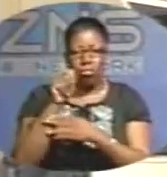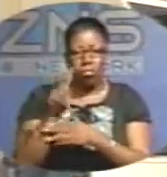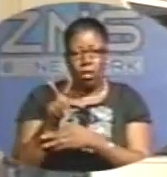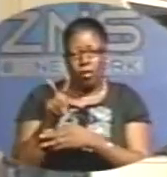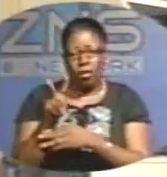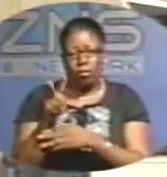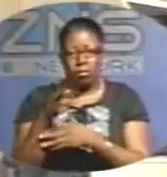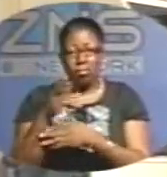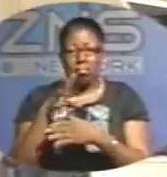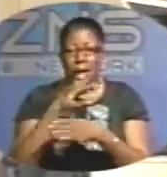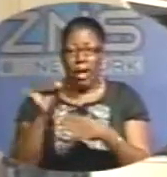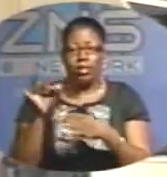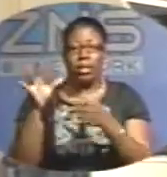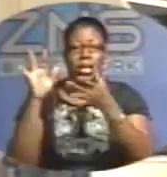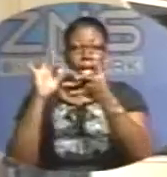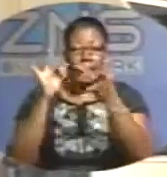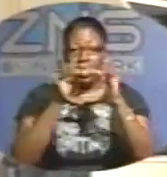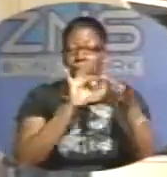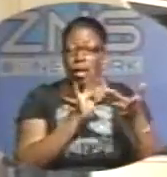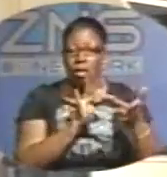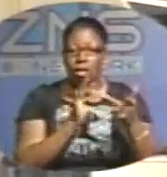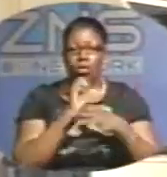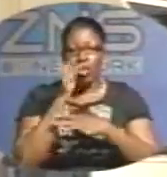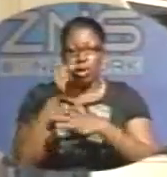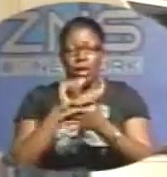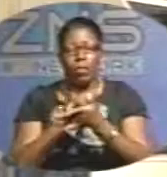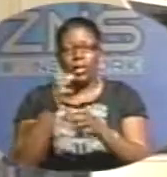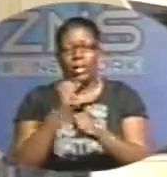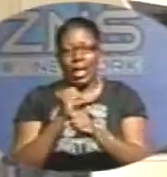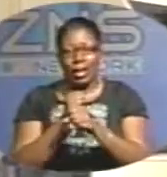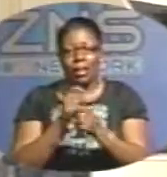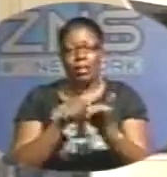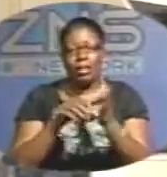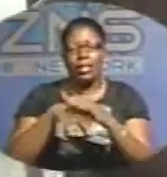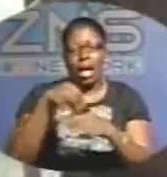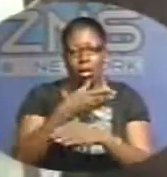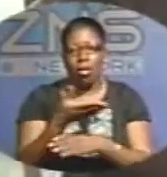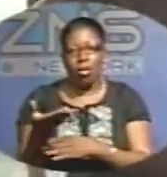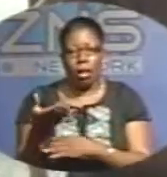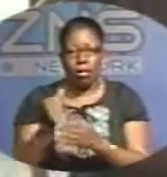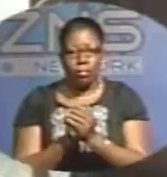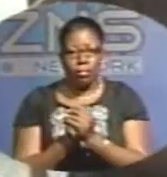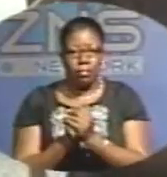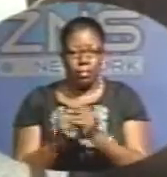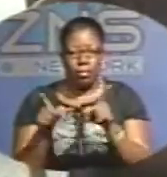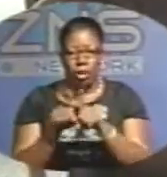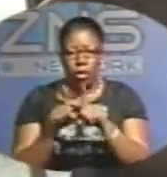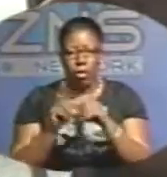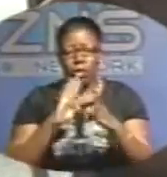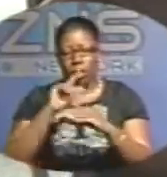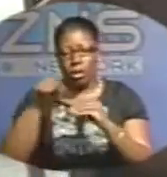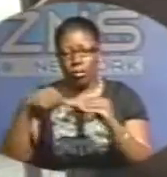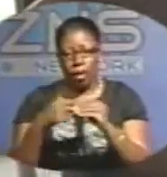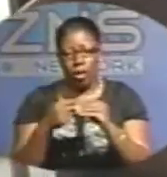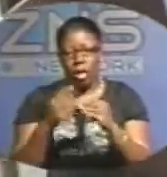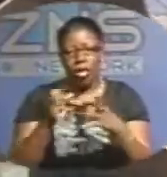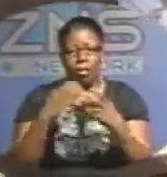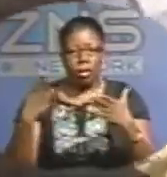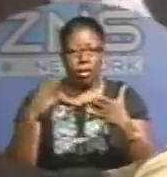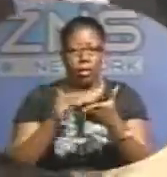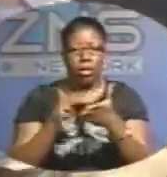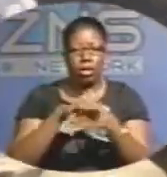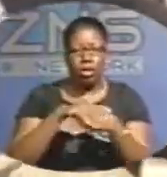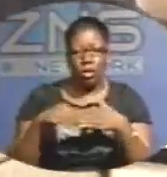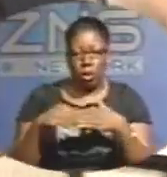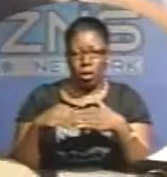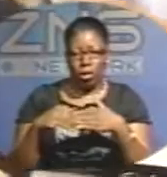and of course the internet, to ensure that we get the message out. The minister also addressed the issue of multi-million dollar vessels allegedly